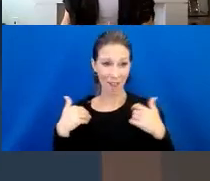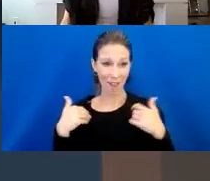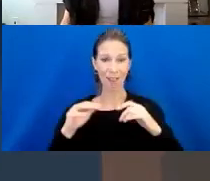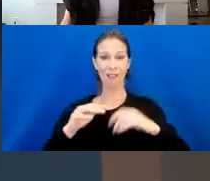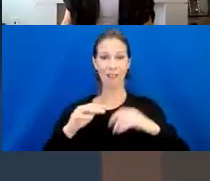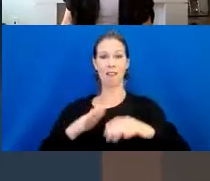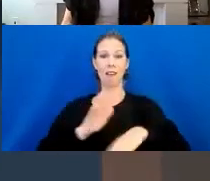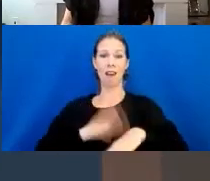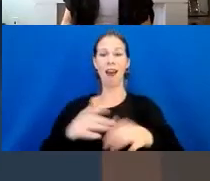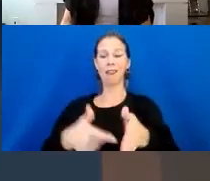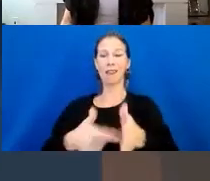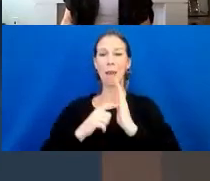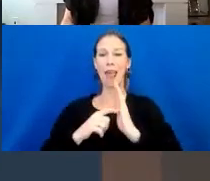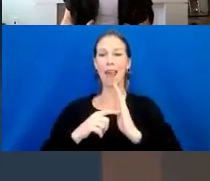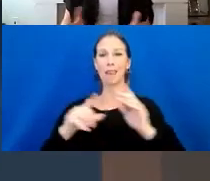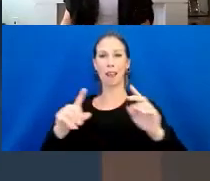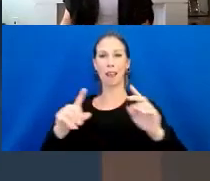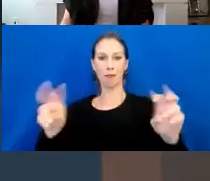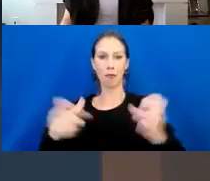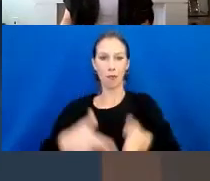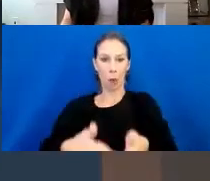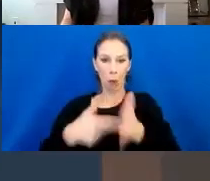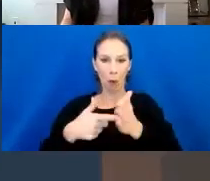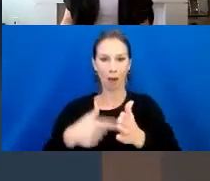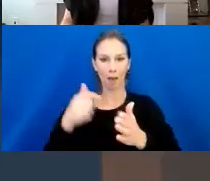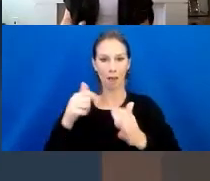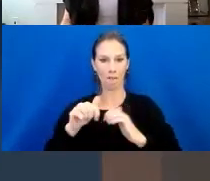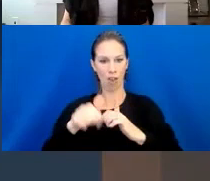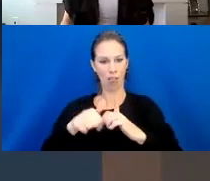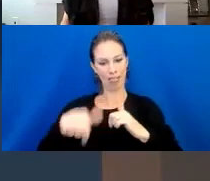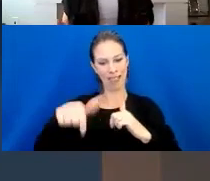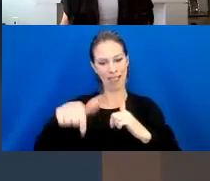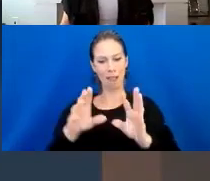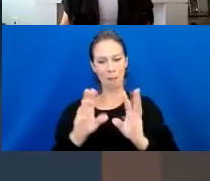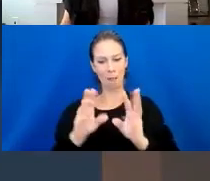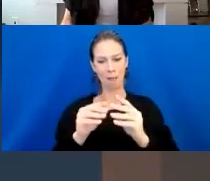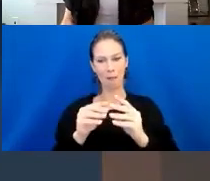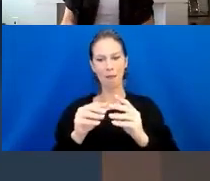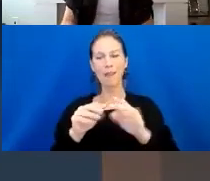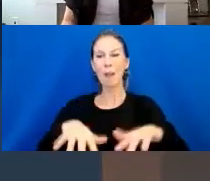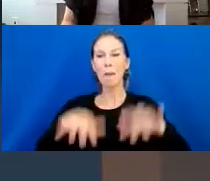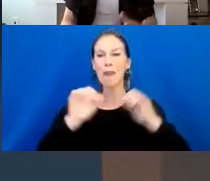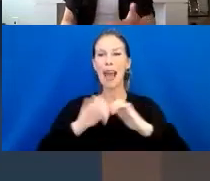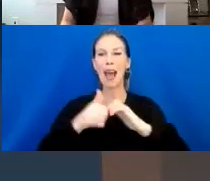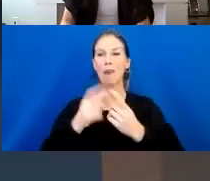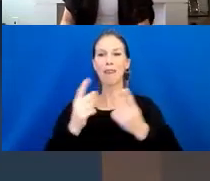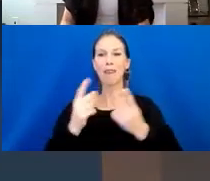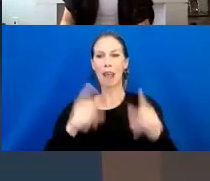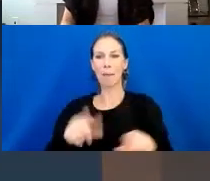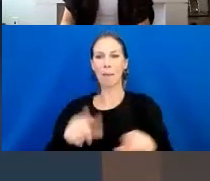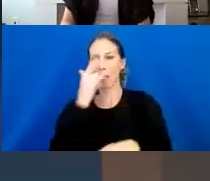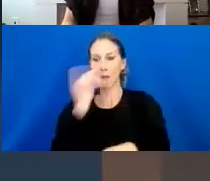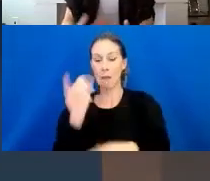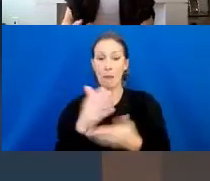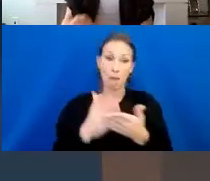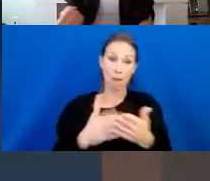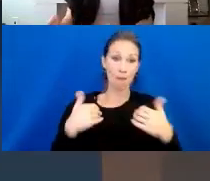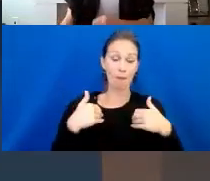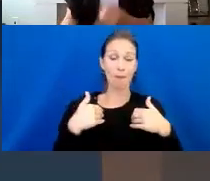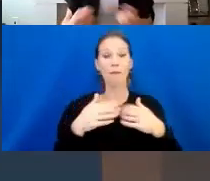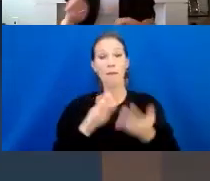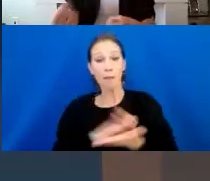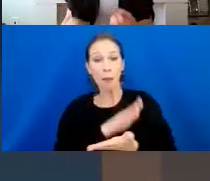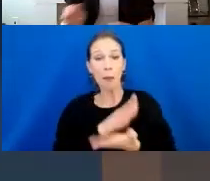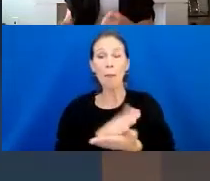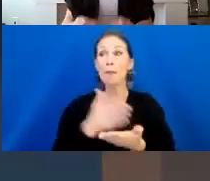on-demand notion of how the symposia can or should unfold. Some have underlying papers, some are